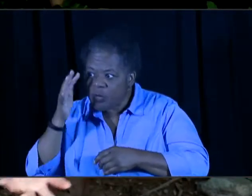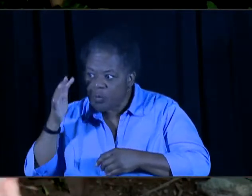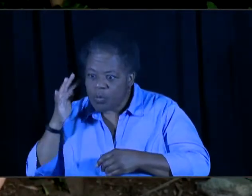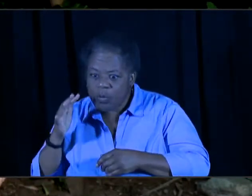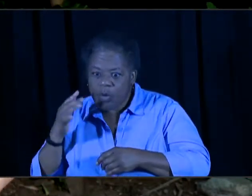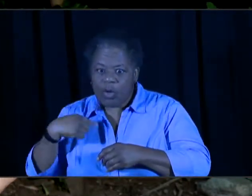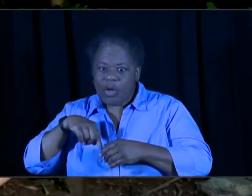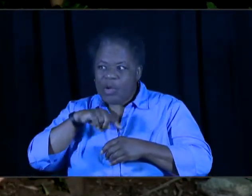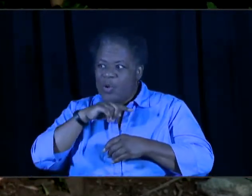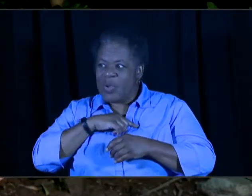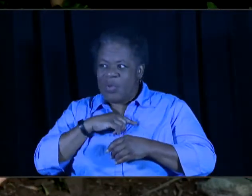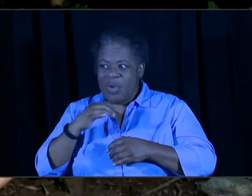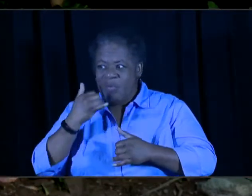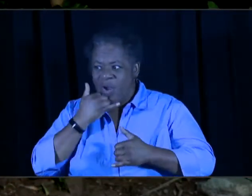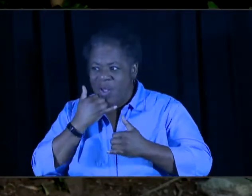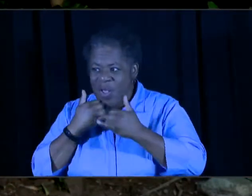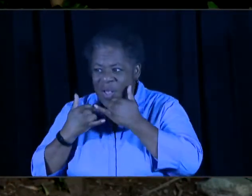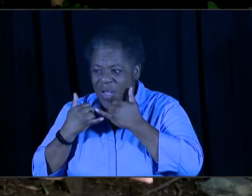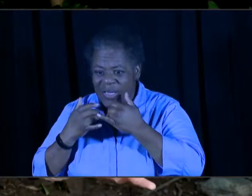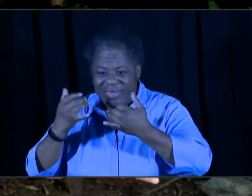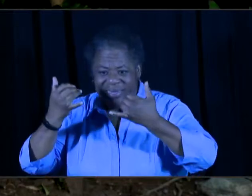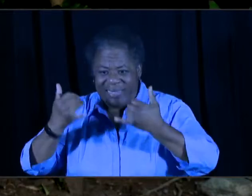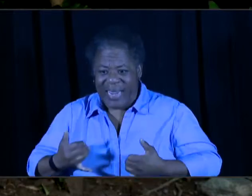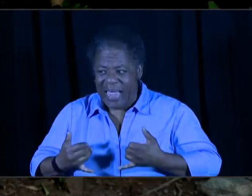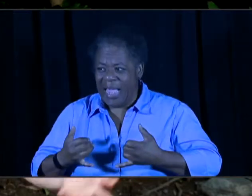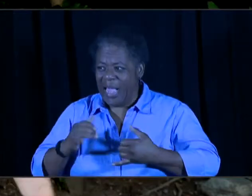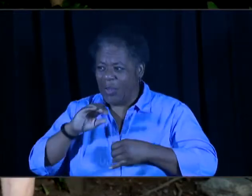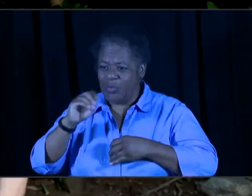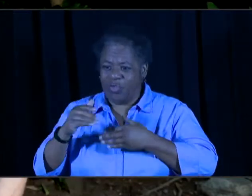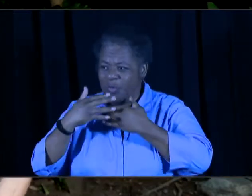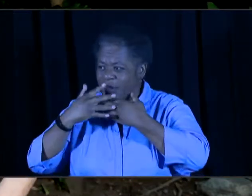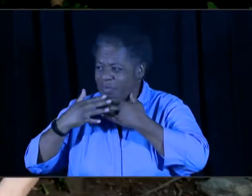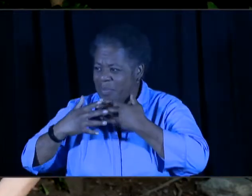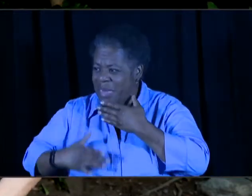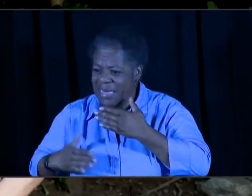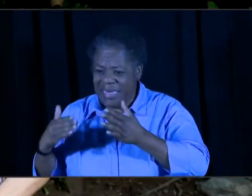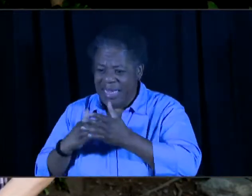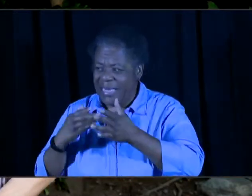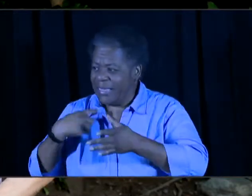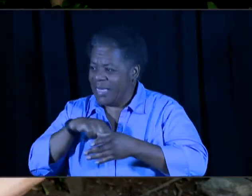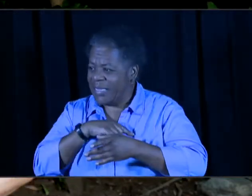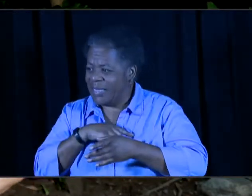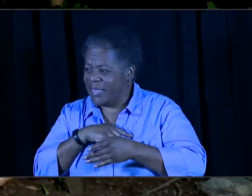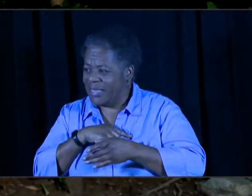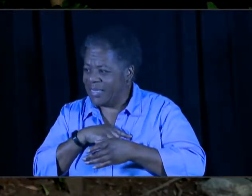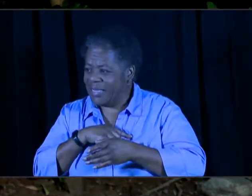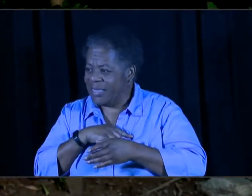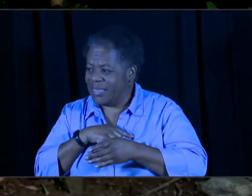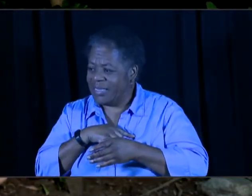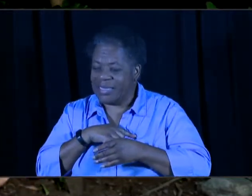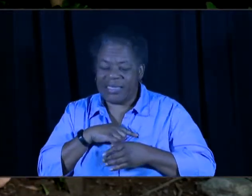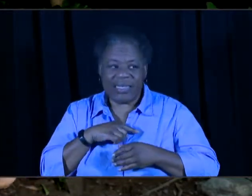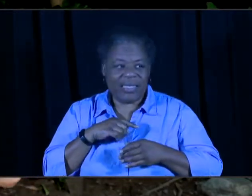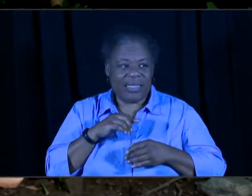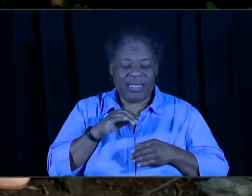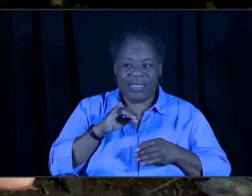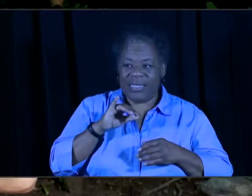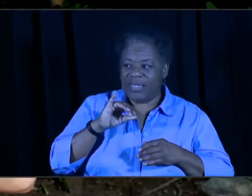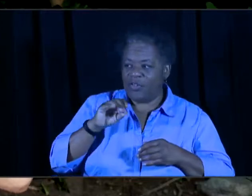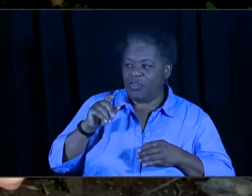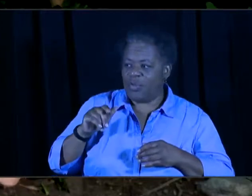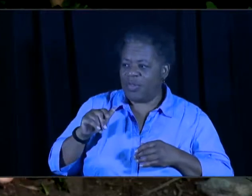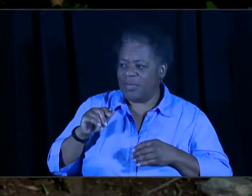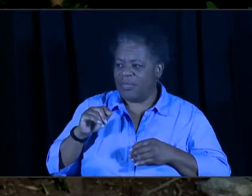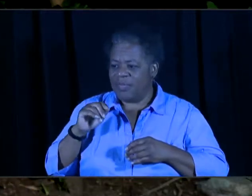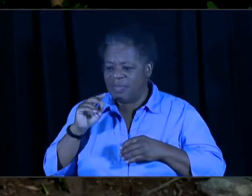going too far? And now his blood cries out against us." Joseph, unable to keep his composure, turned